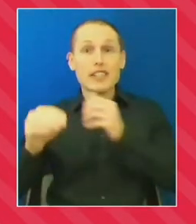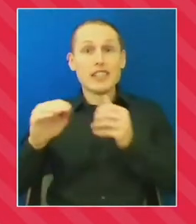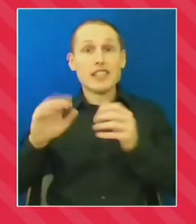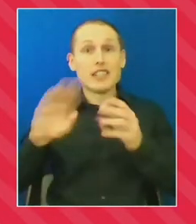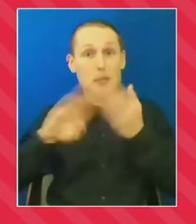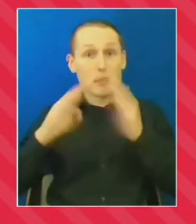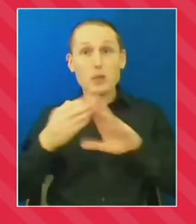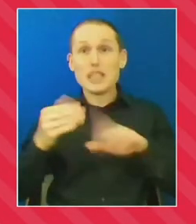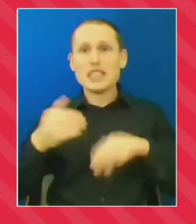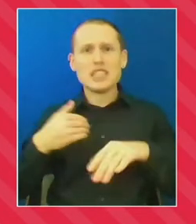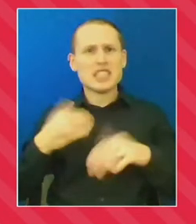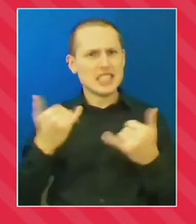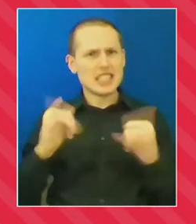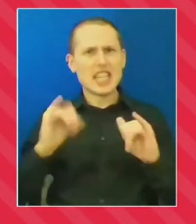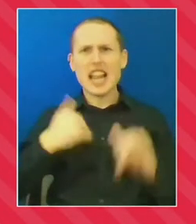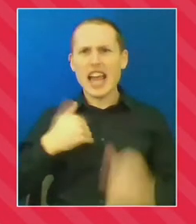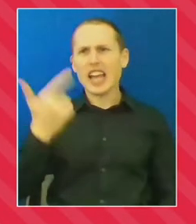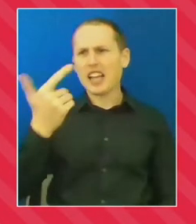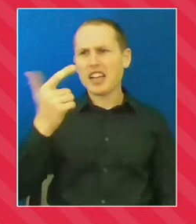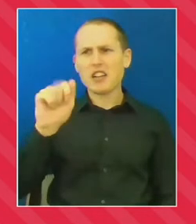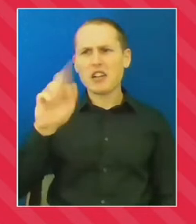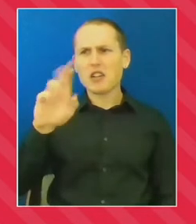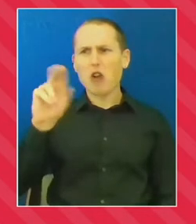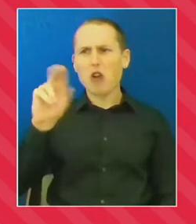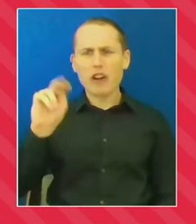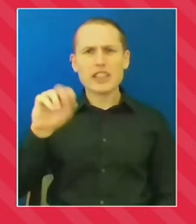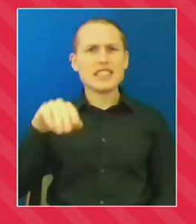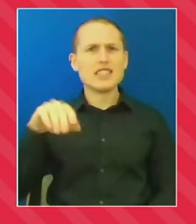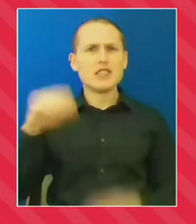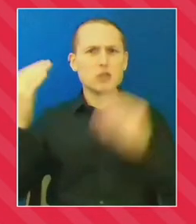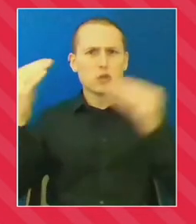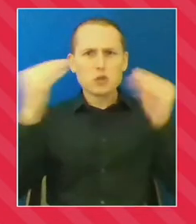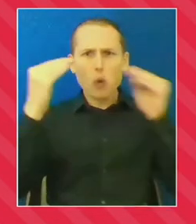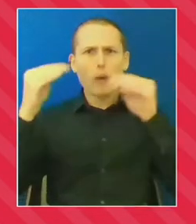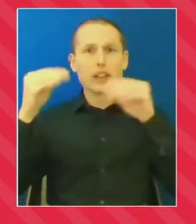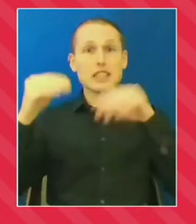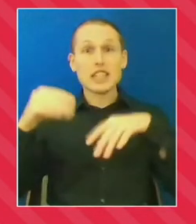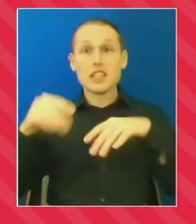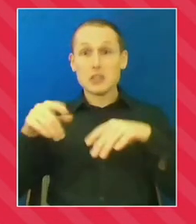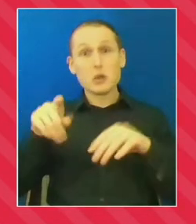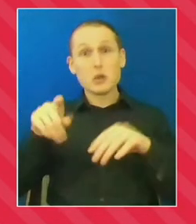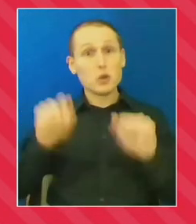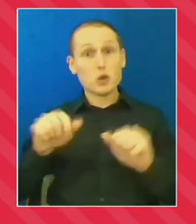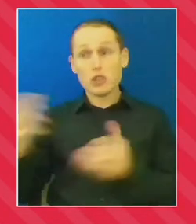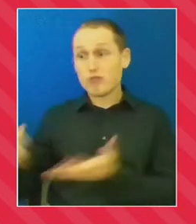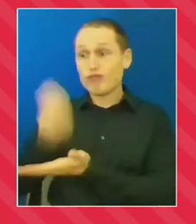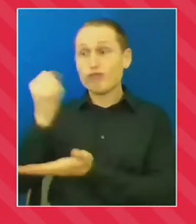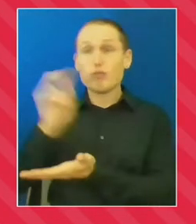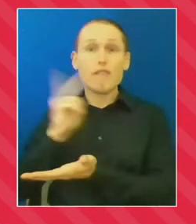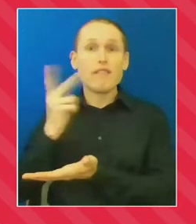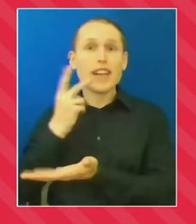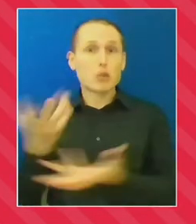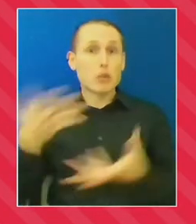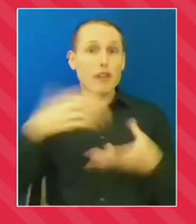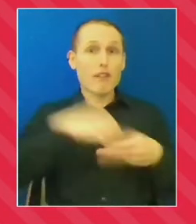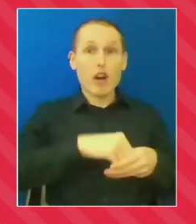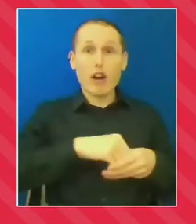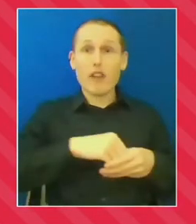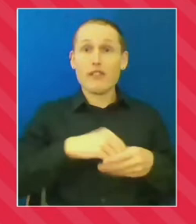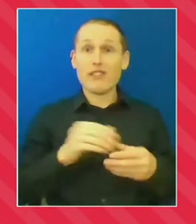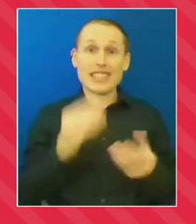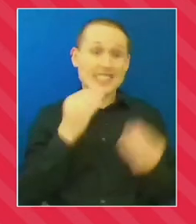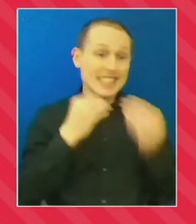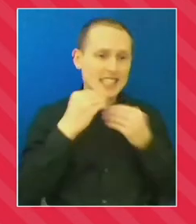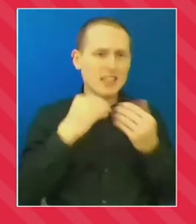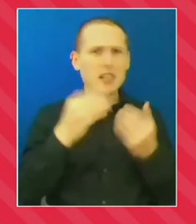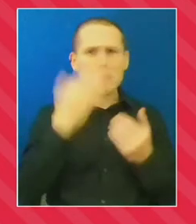and neighbors found a way to get that food into their diets because it was often cheaper yeah. for them to eat that